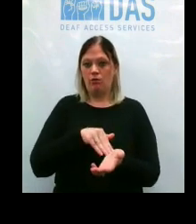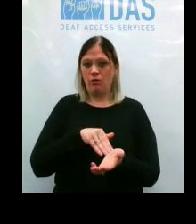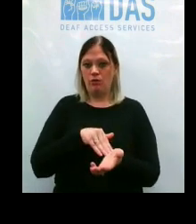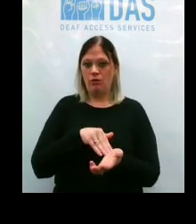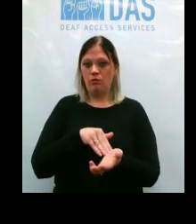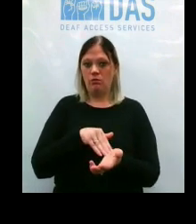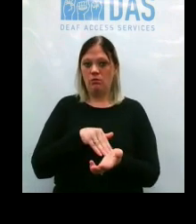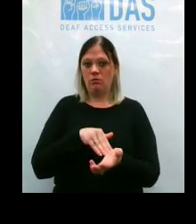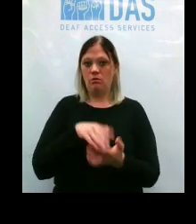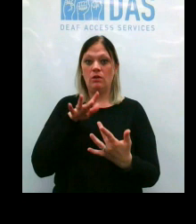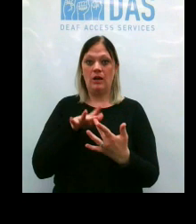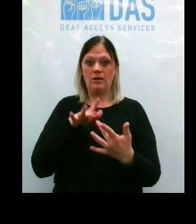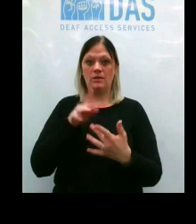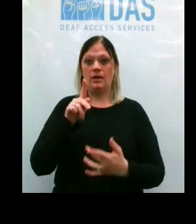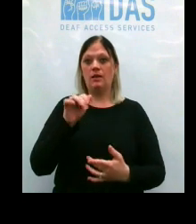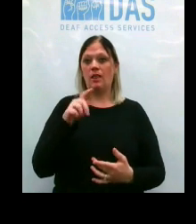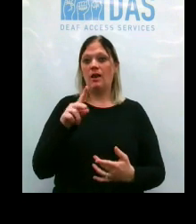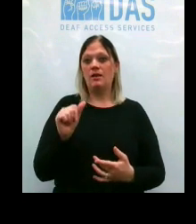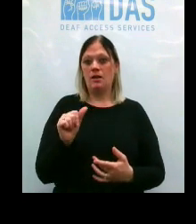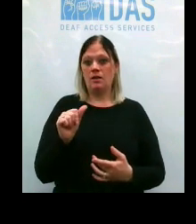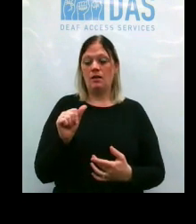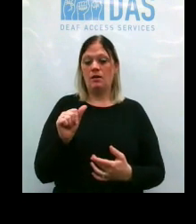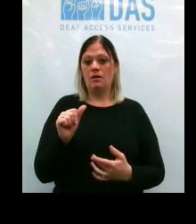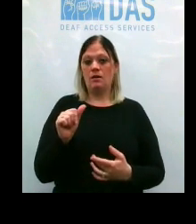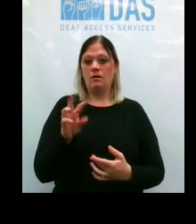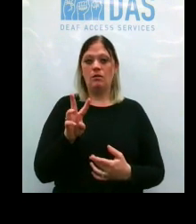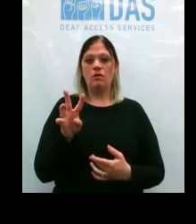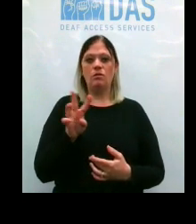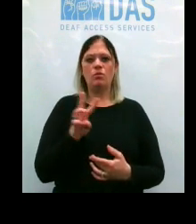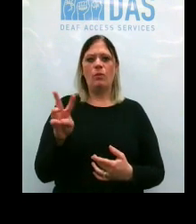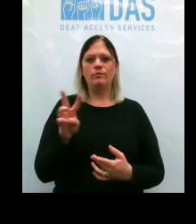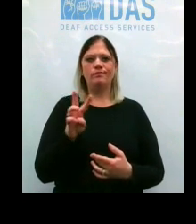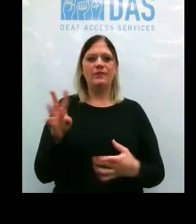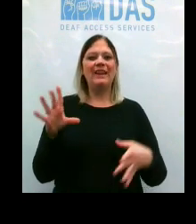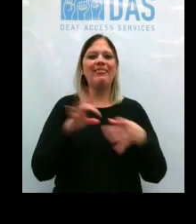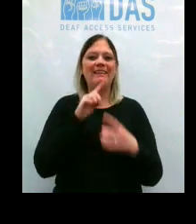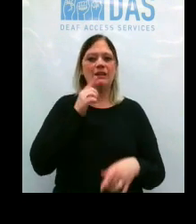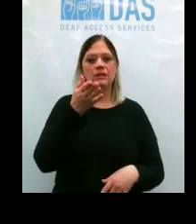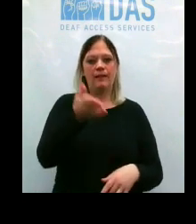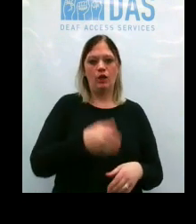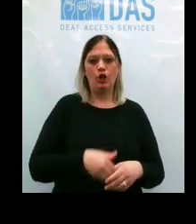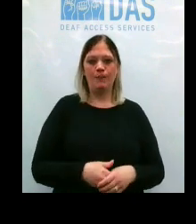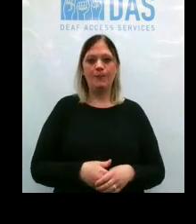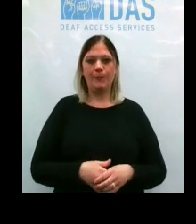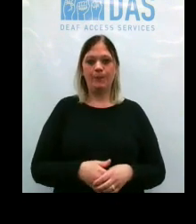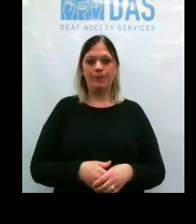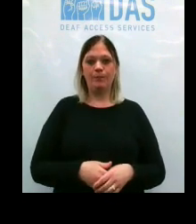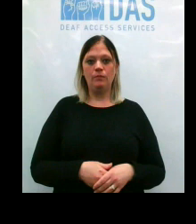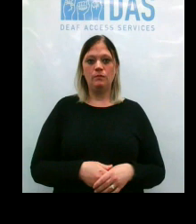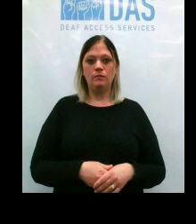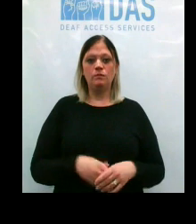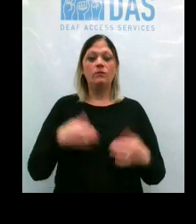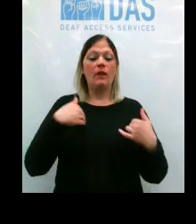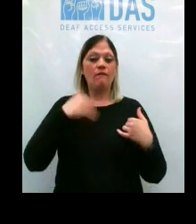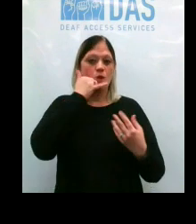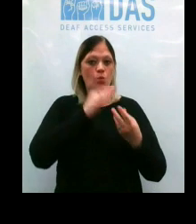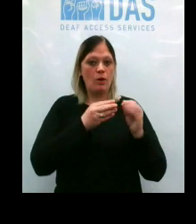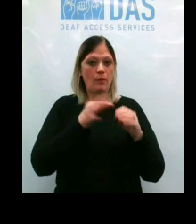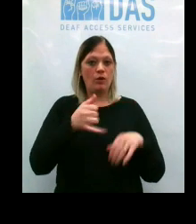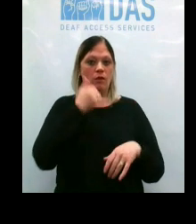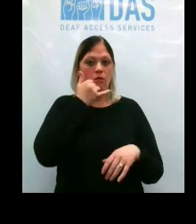provider. You can contact Kaleida Health. The web page, I should say, the link is on there. They also have a phone number that you can